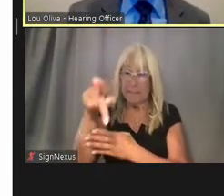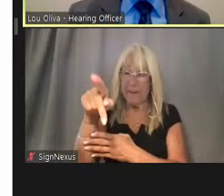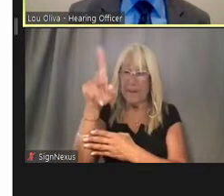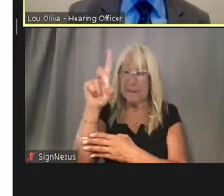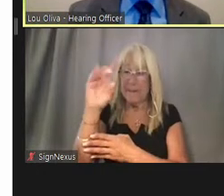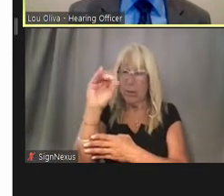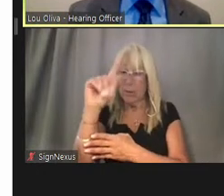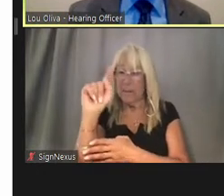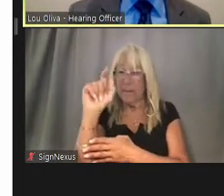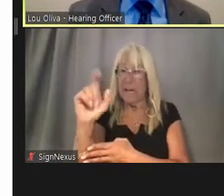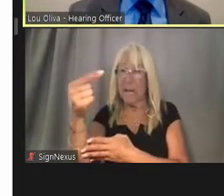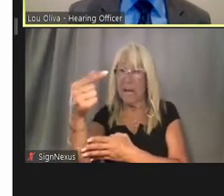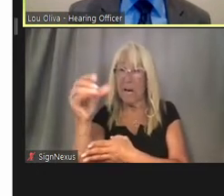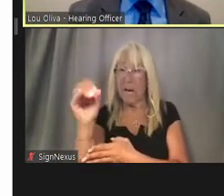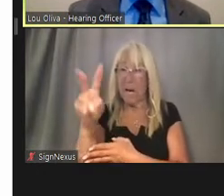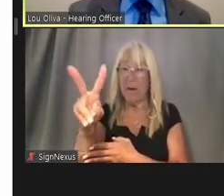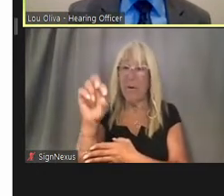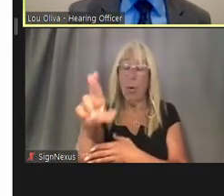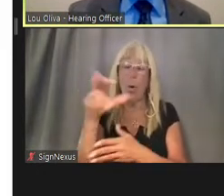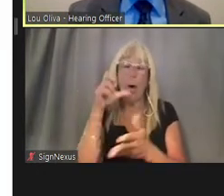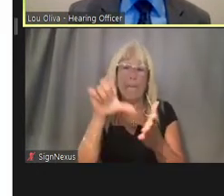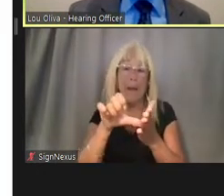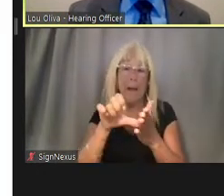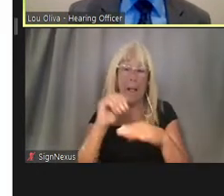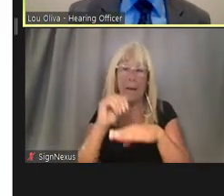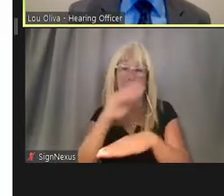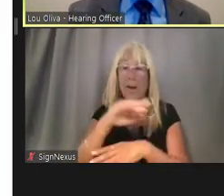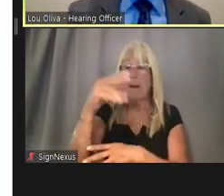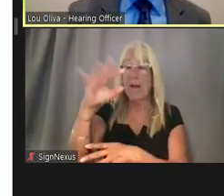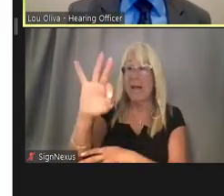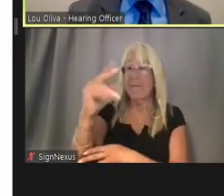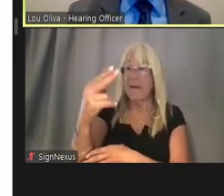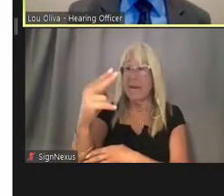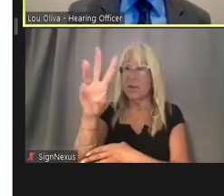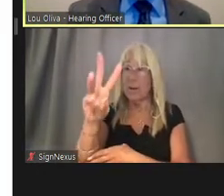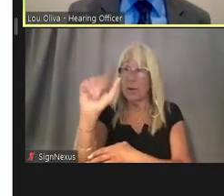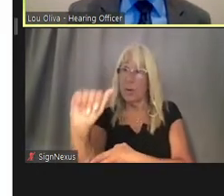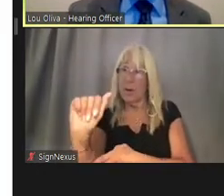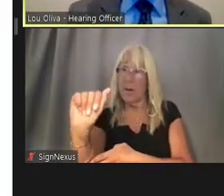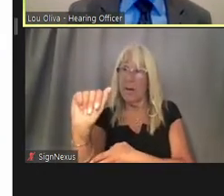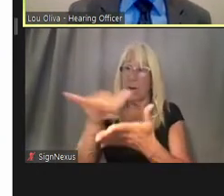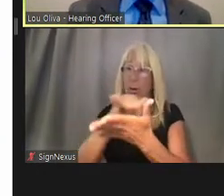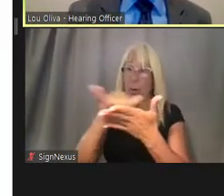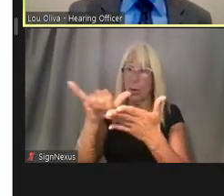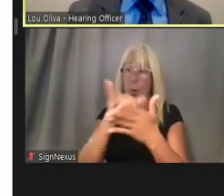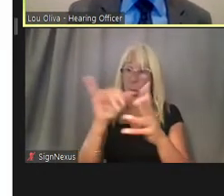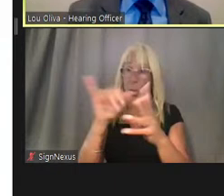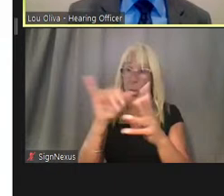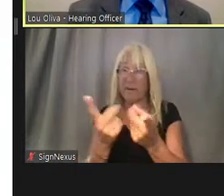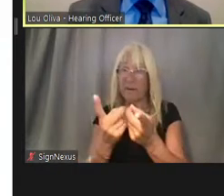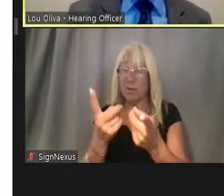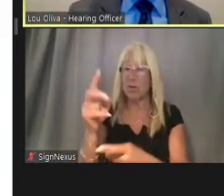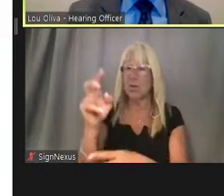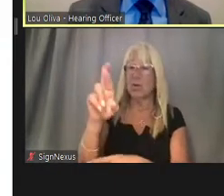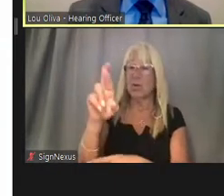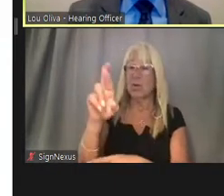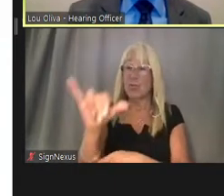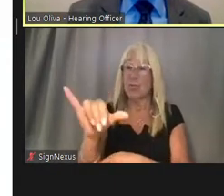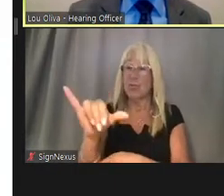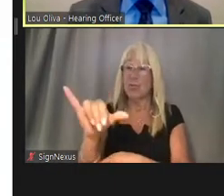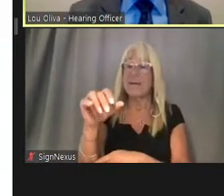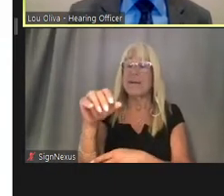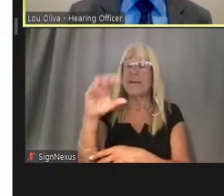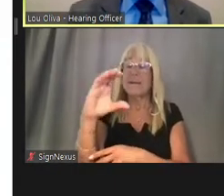dot.gov or by mail at fhwa New York division Ray cbdtp